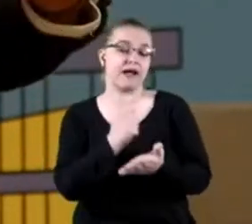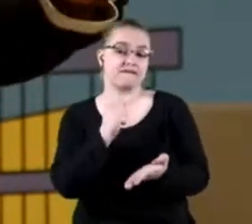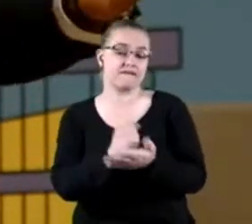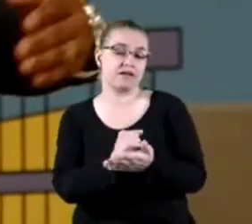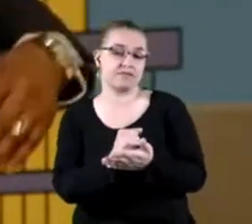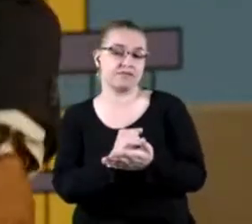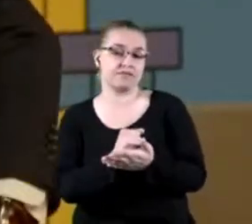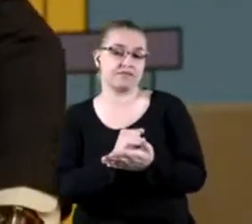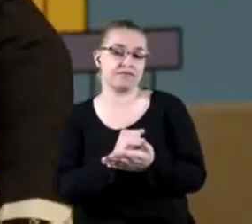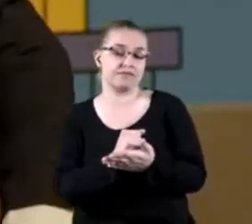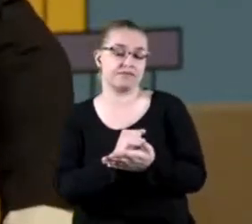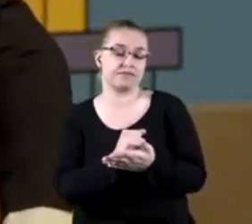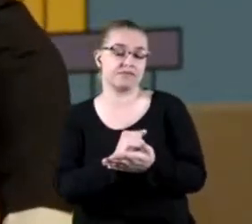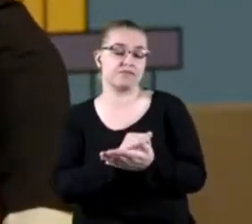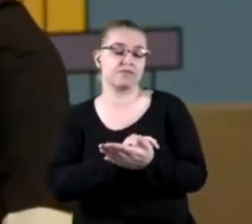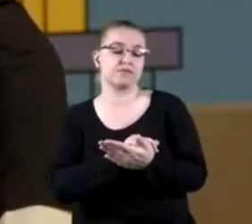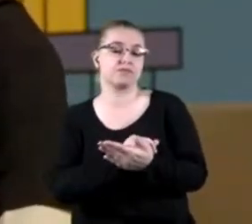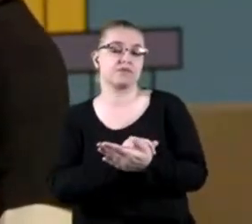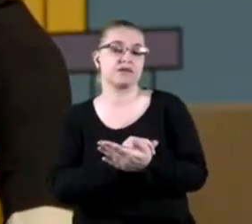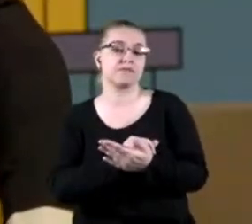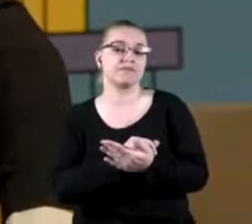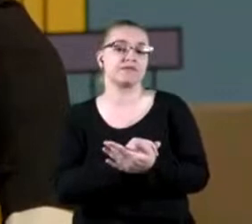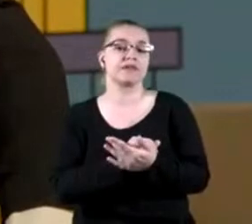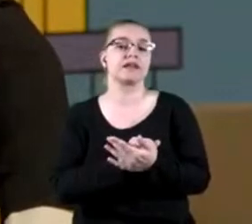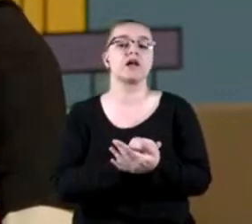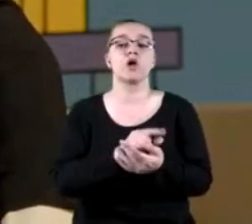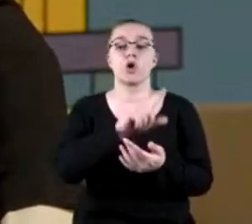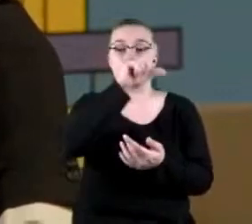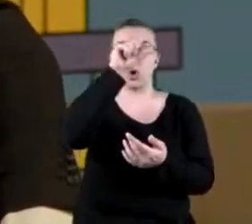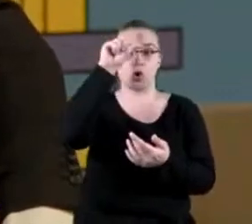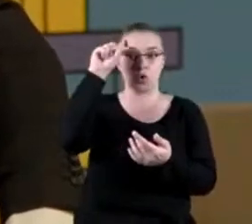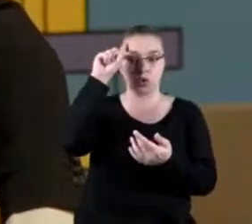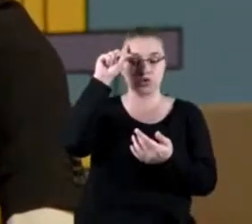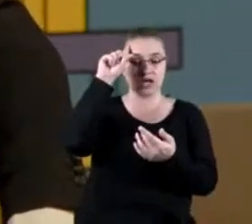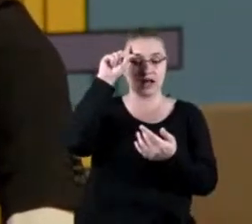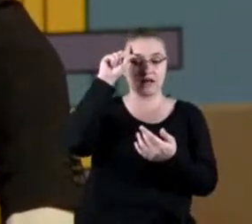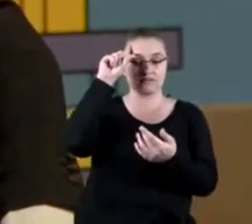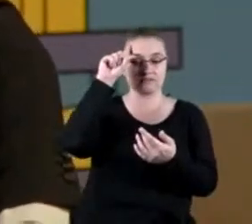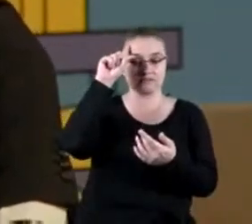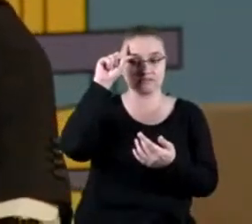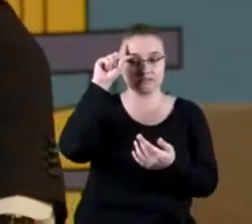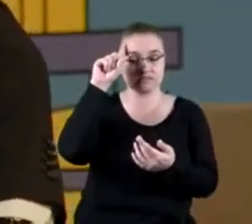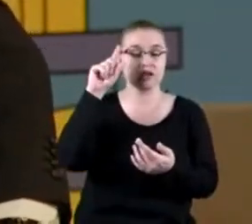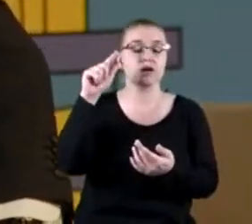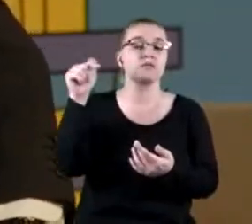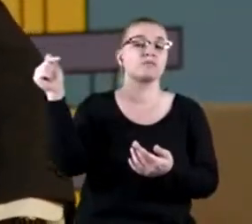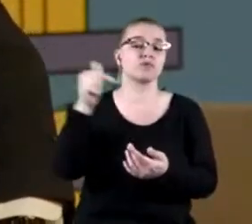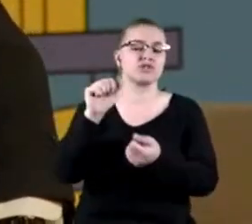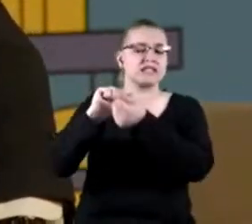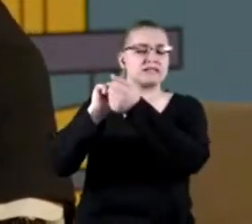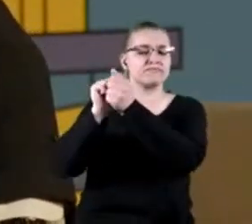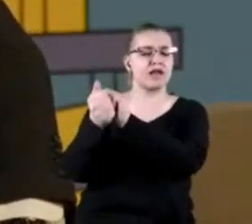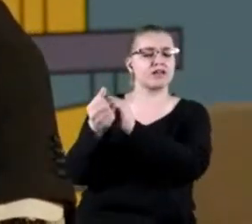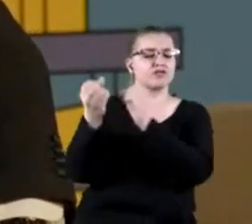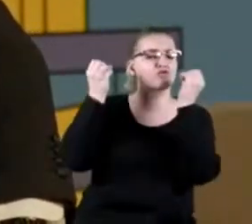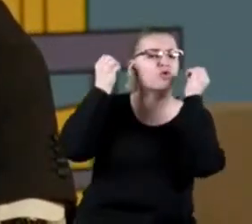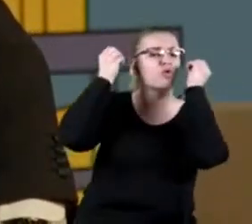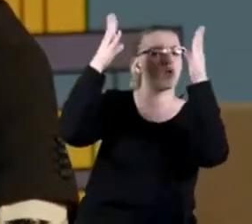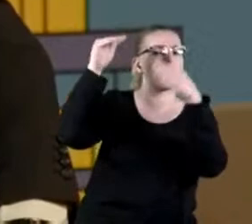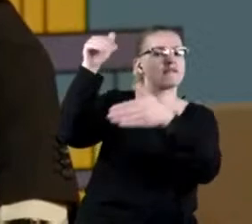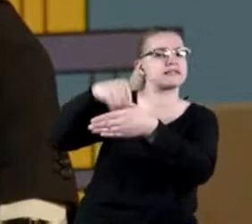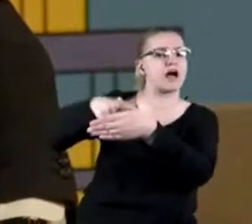get people to change culturally in terms of their behavior. In my presentation, I talked about incentives